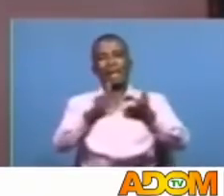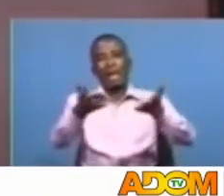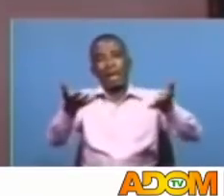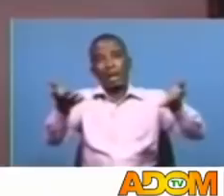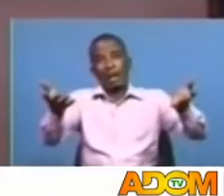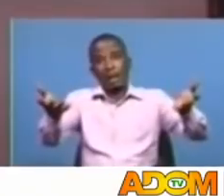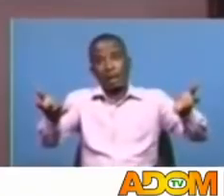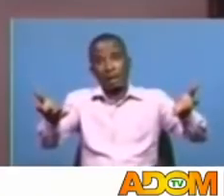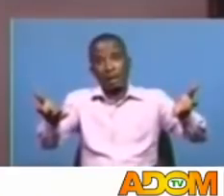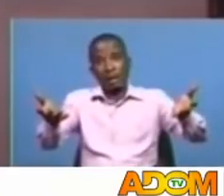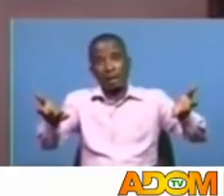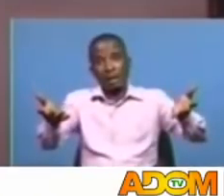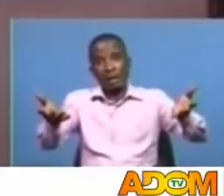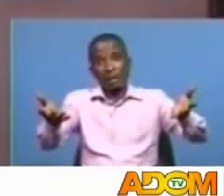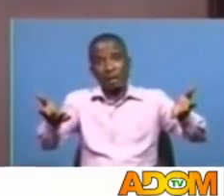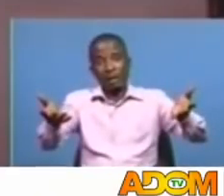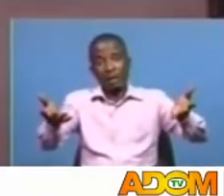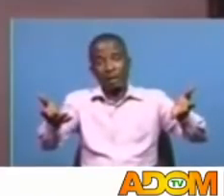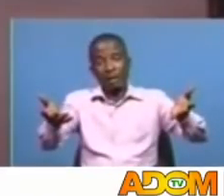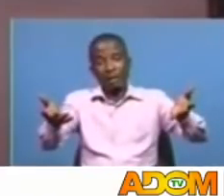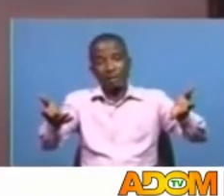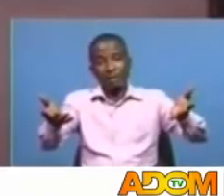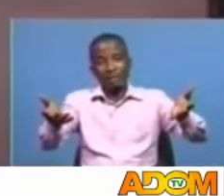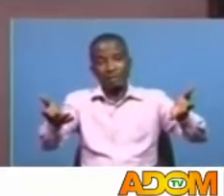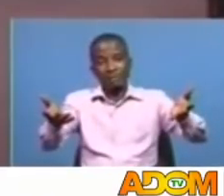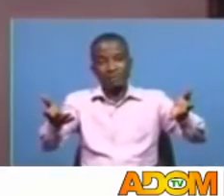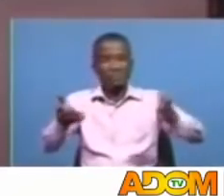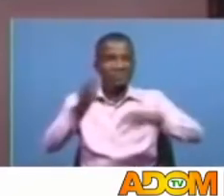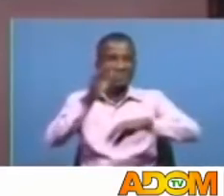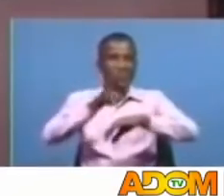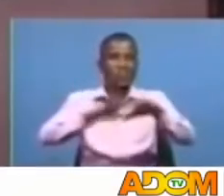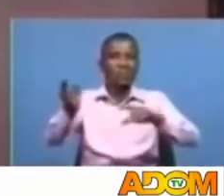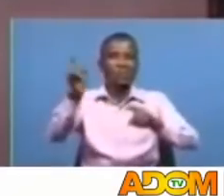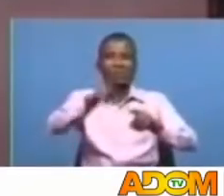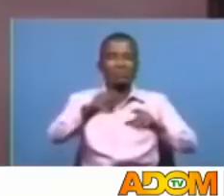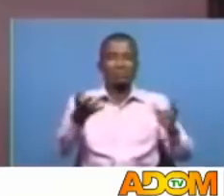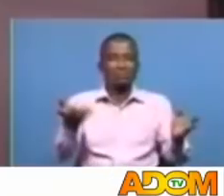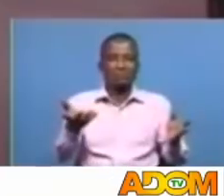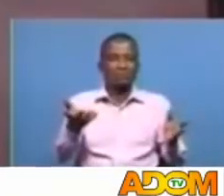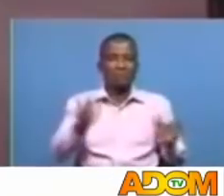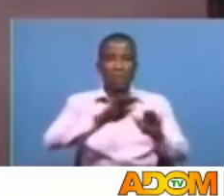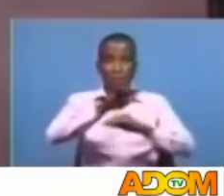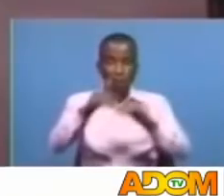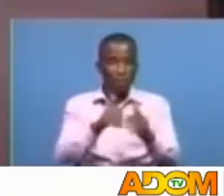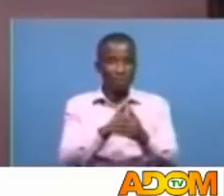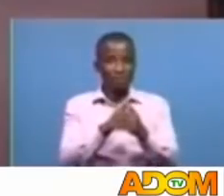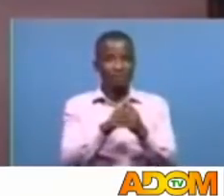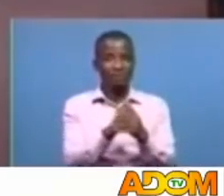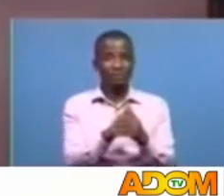to his detriment. My lords, all that